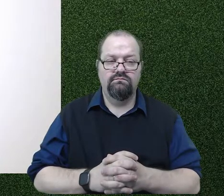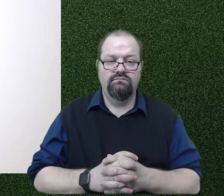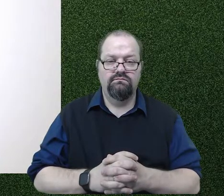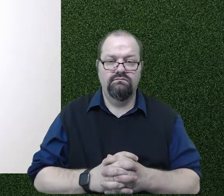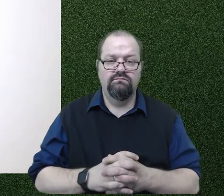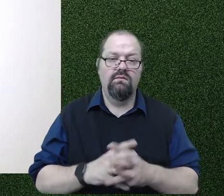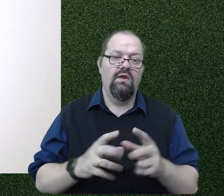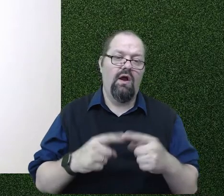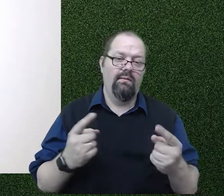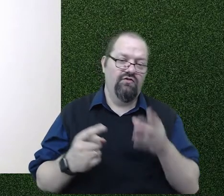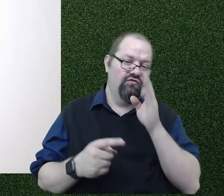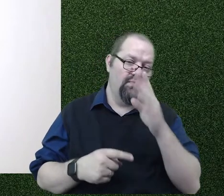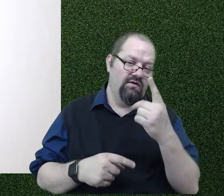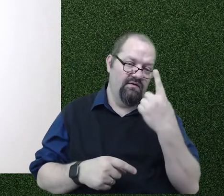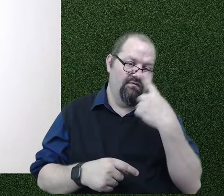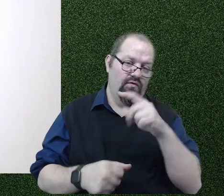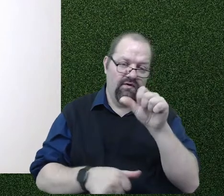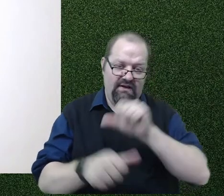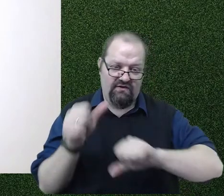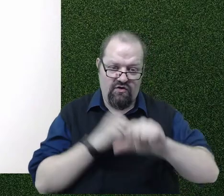Opposite direction from each other.